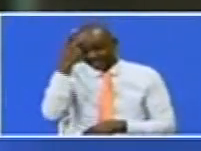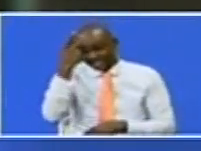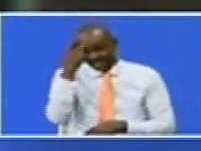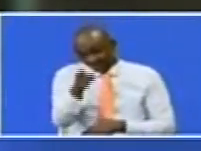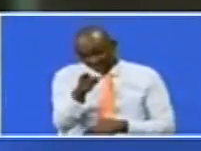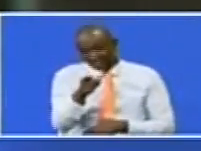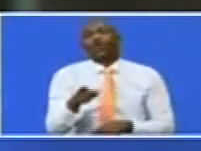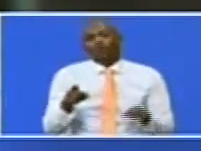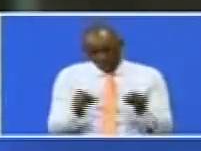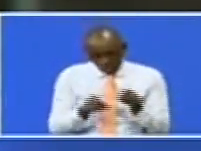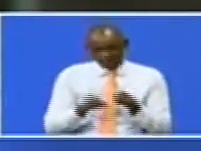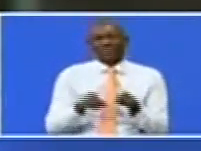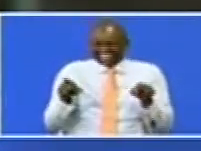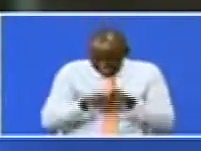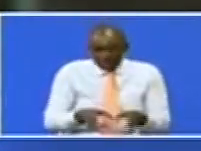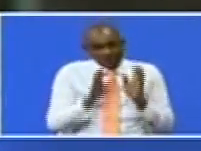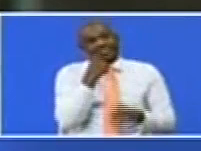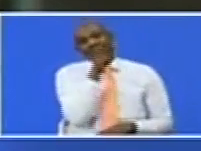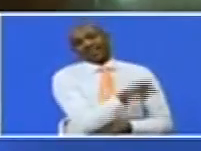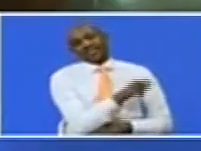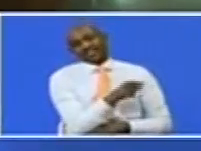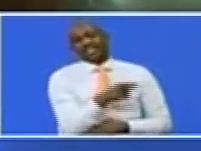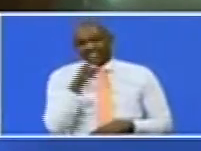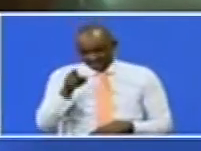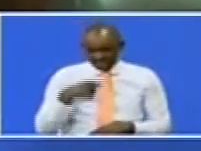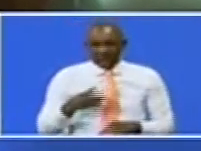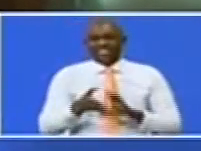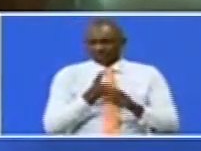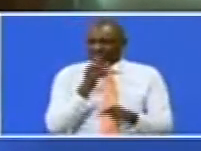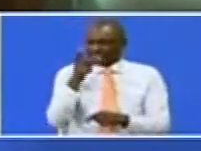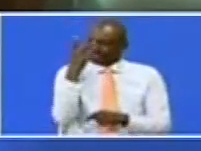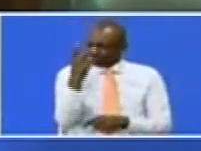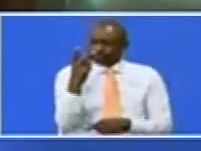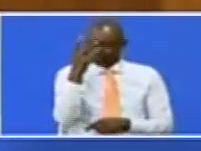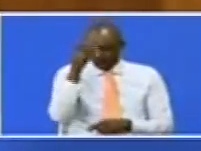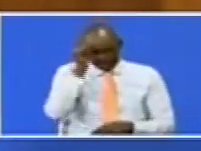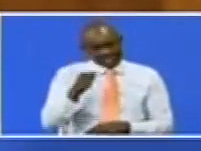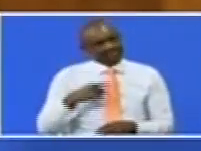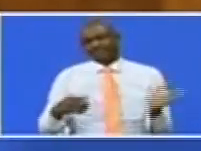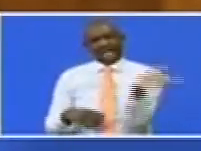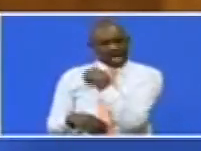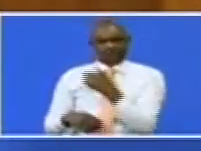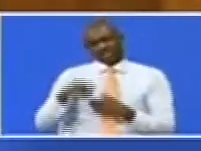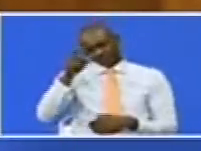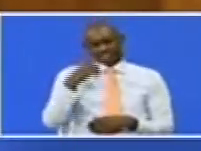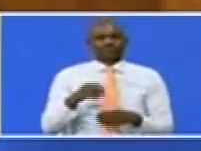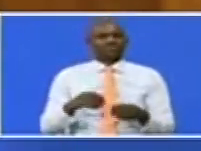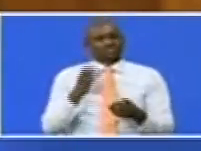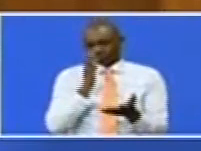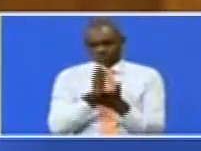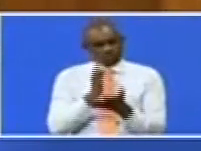Kidero, has made similar claims and applied for the withdrawal of Justices Makambia and Justices GBM Kariuki from the